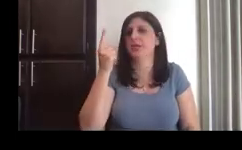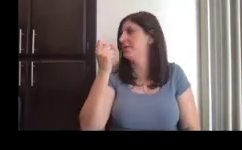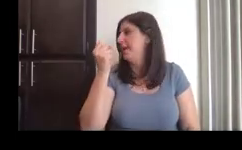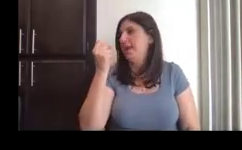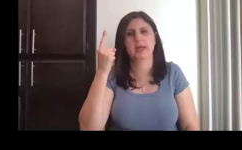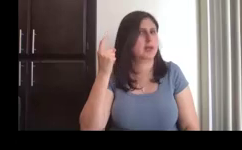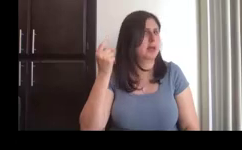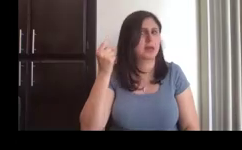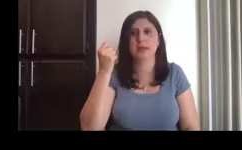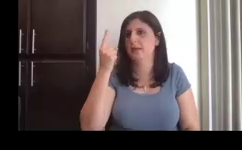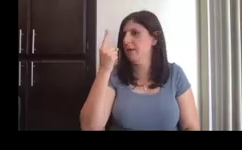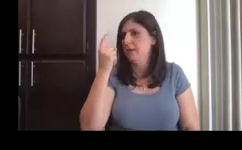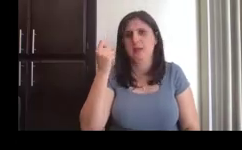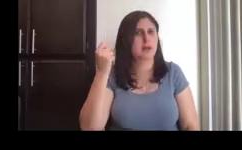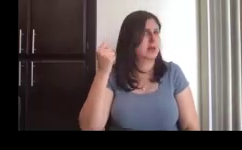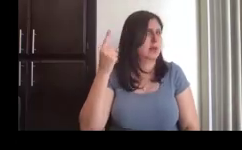don't understand.